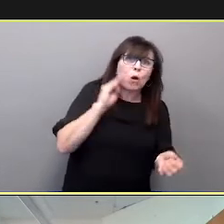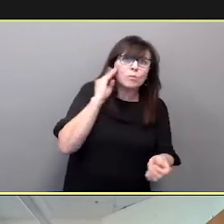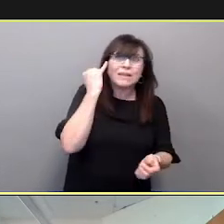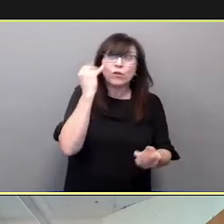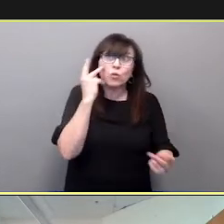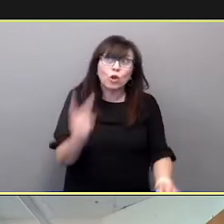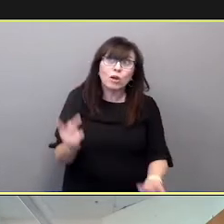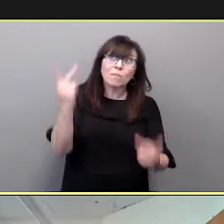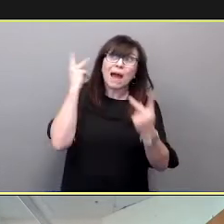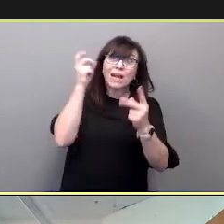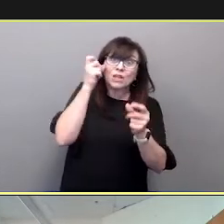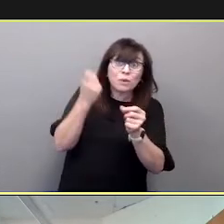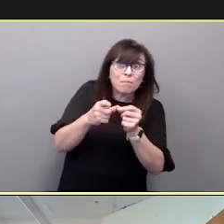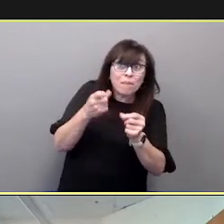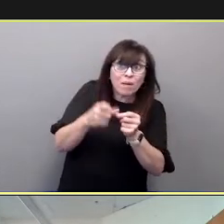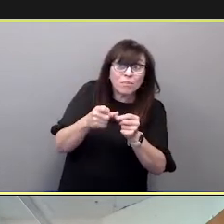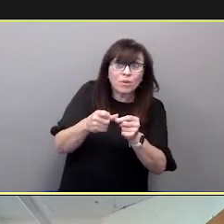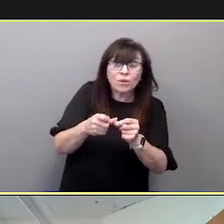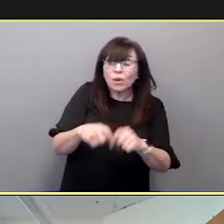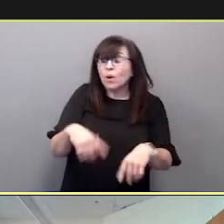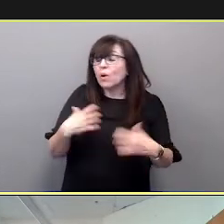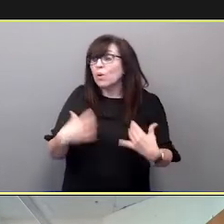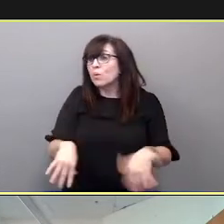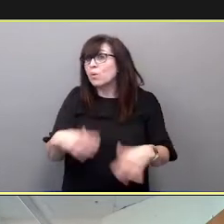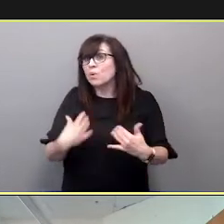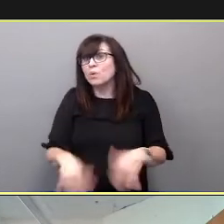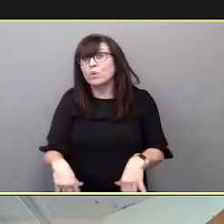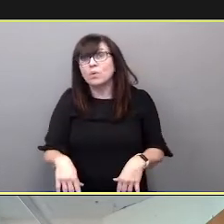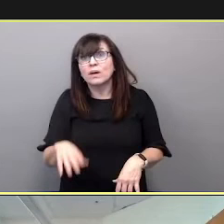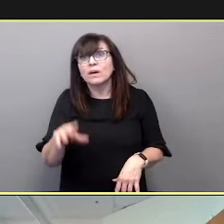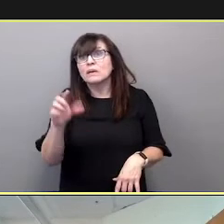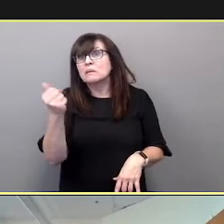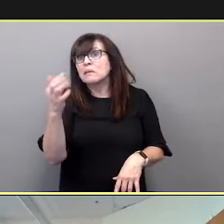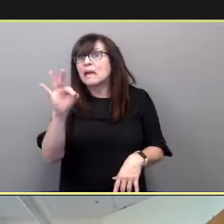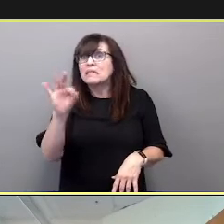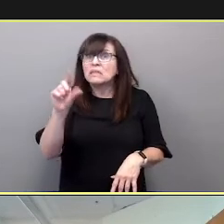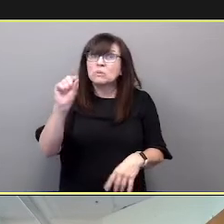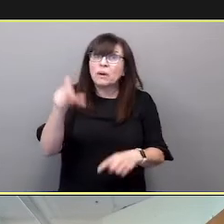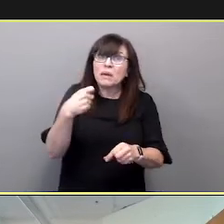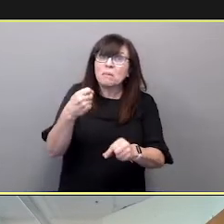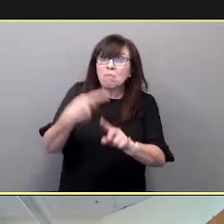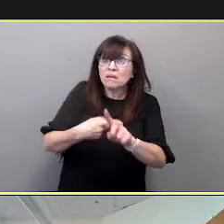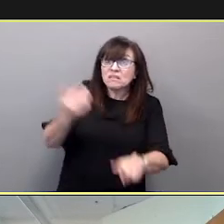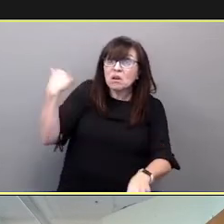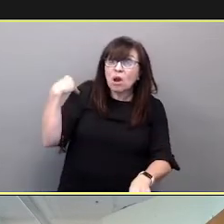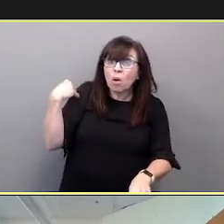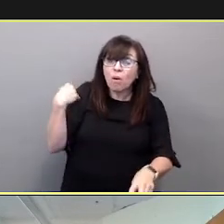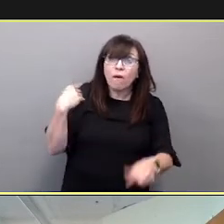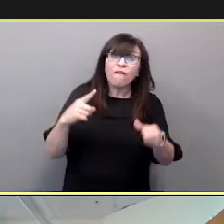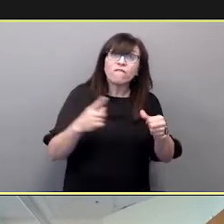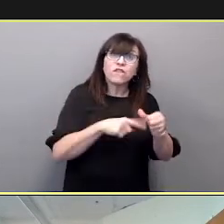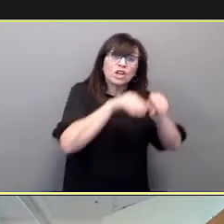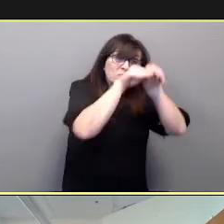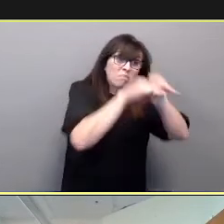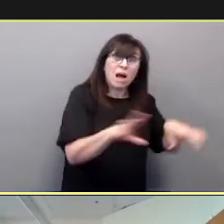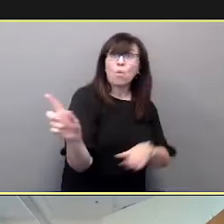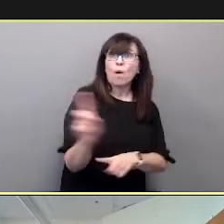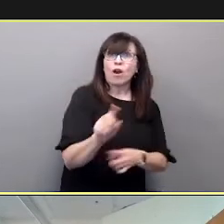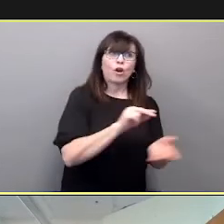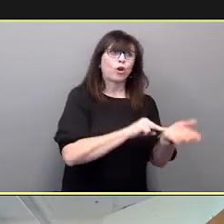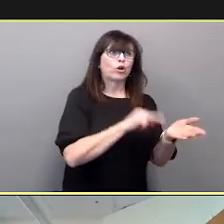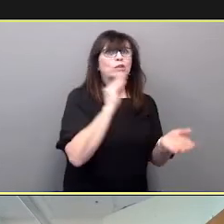remember back, whatever it is now, 19, 20 months ago, our initial outbreaks were in nursing homes, and we've just come